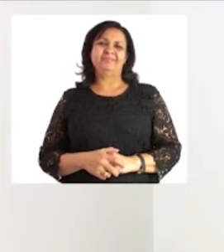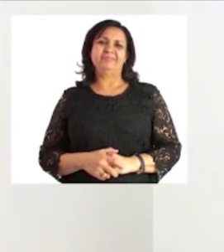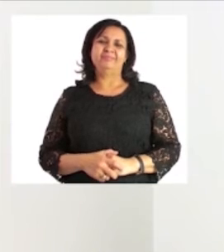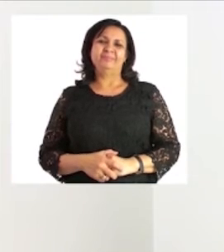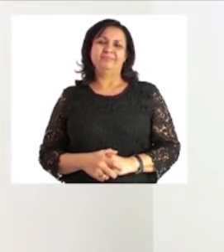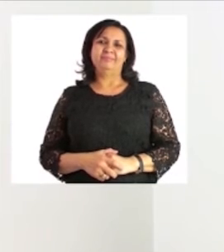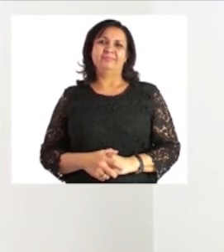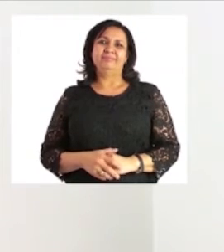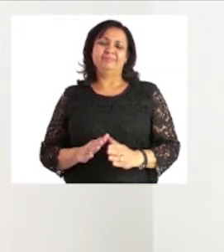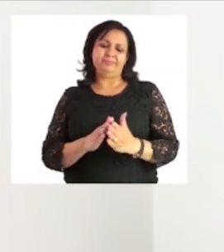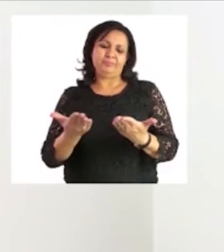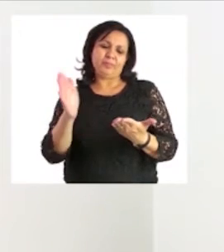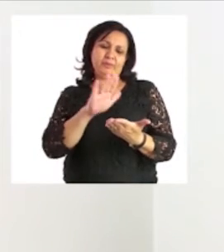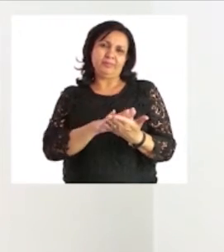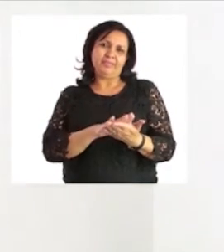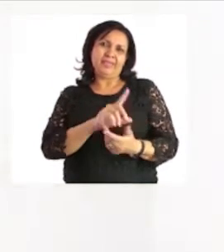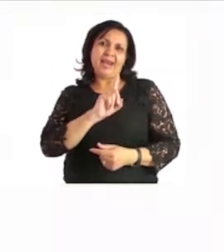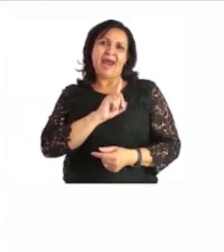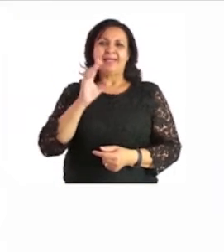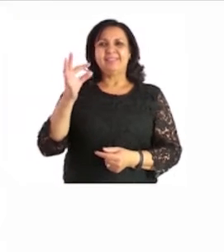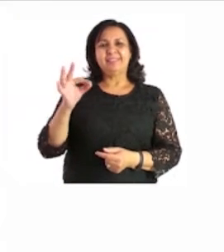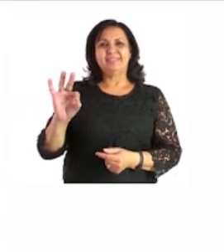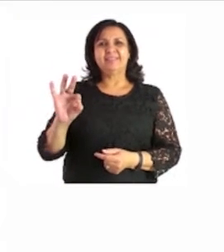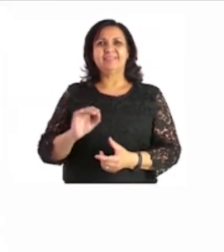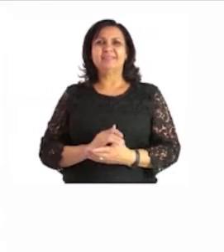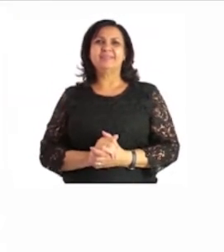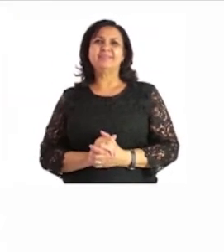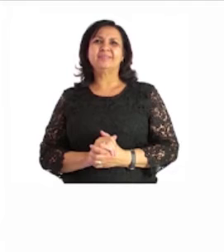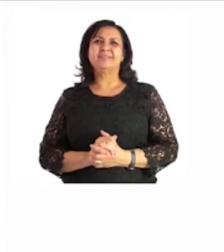Let's turn to page 19.